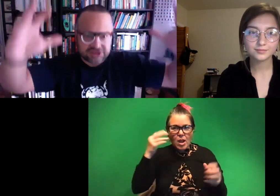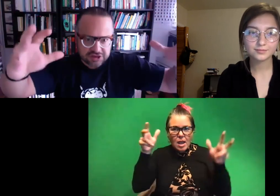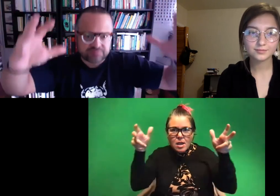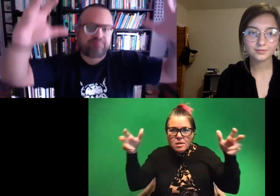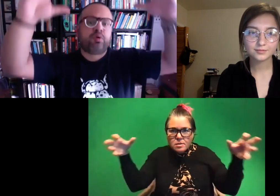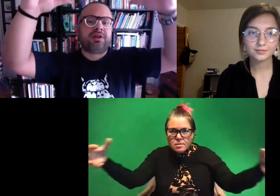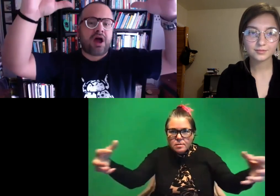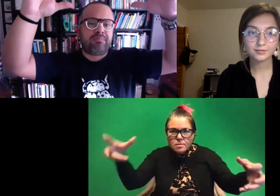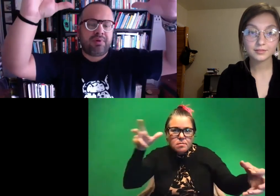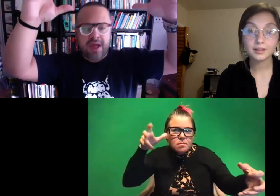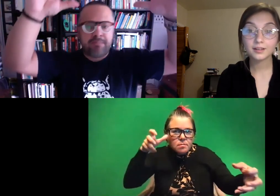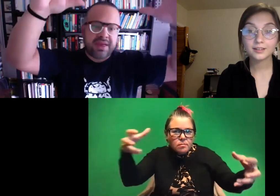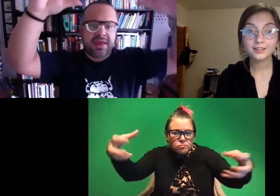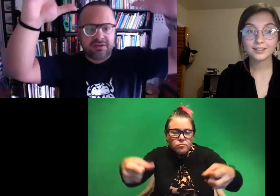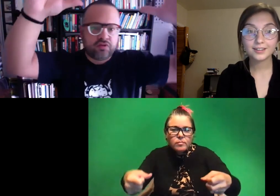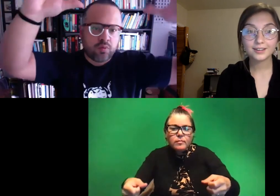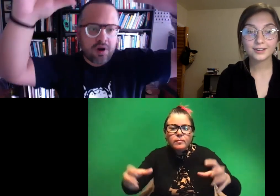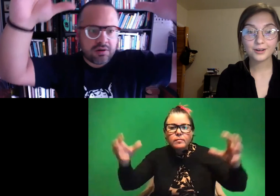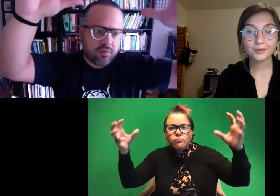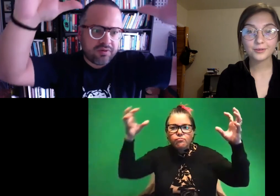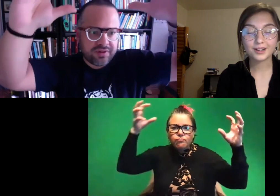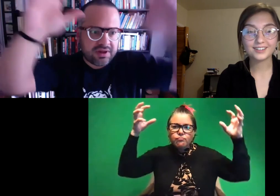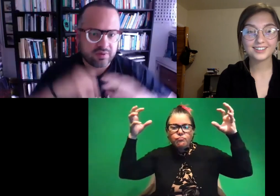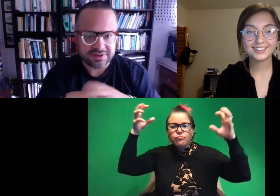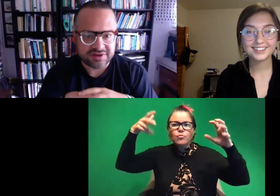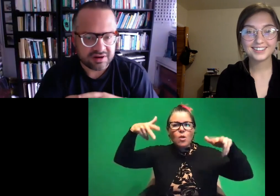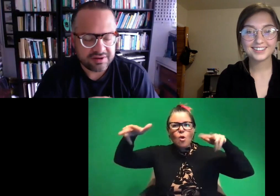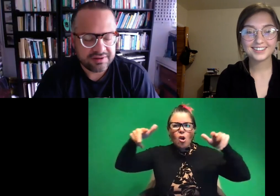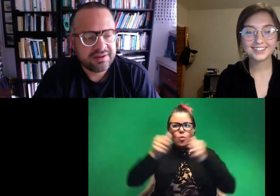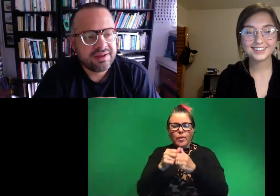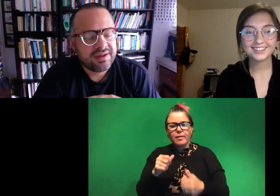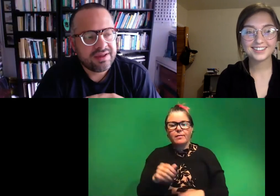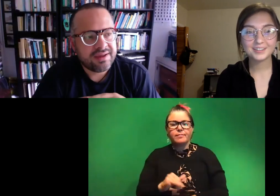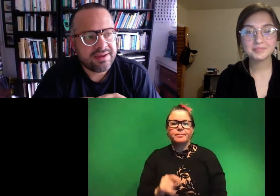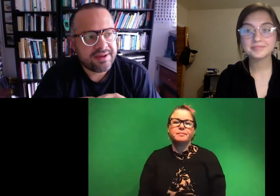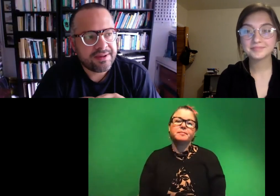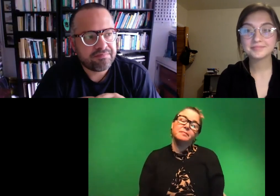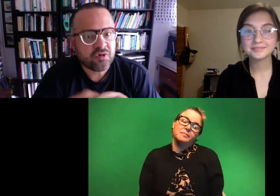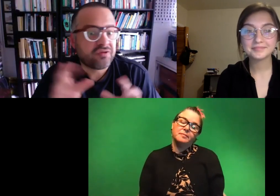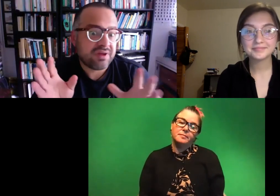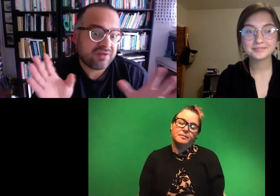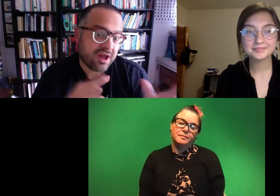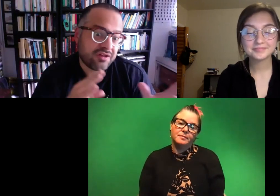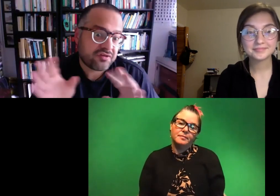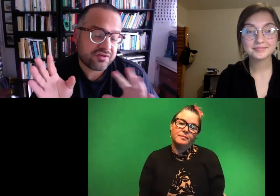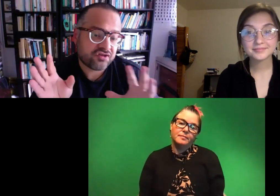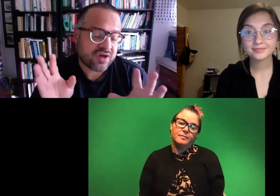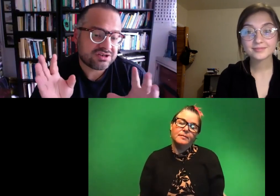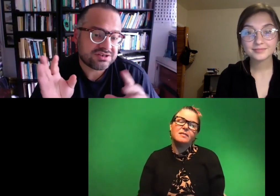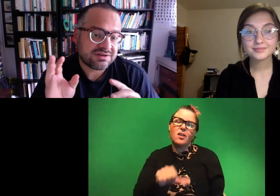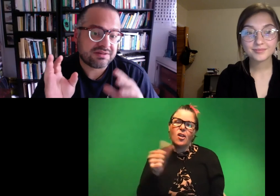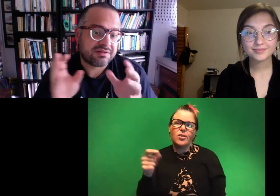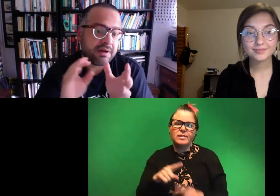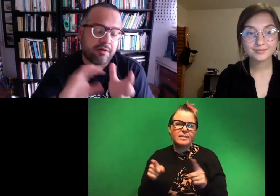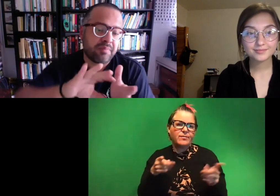they just put it up and begin to walk with the dung. So it's another different